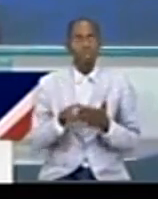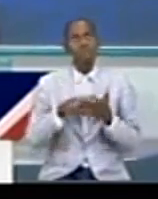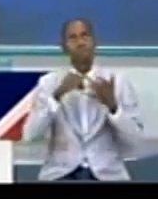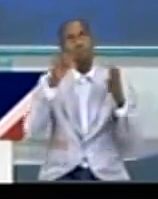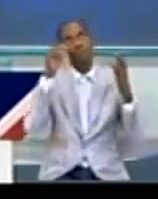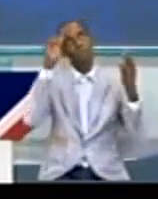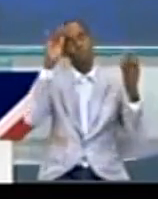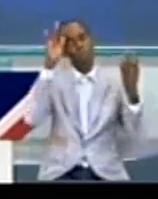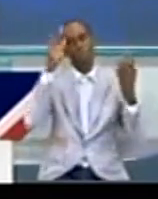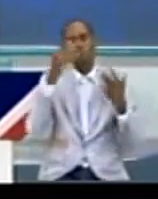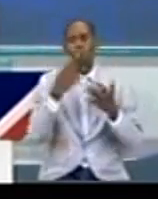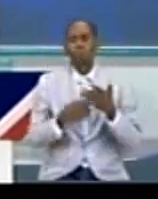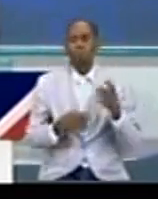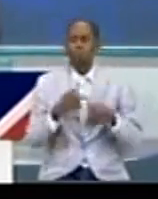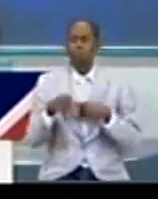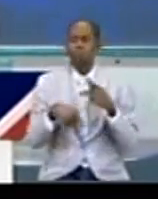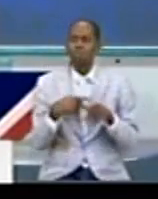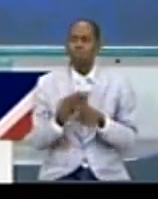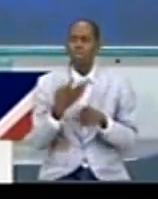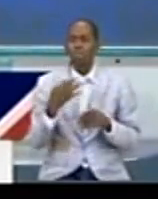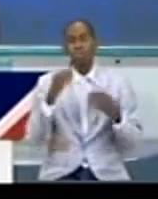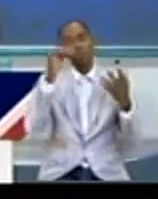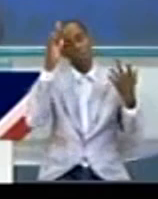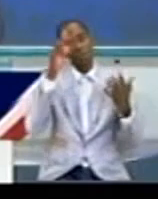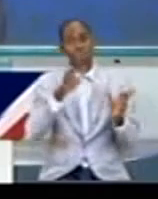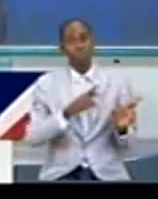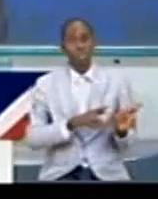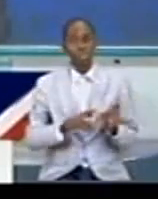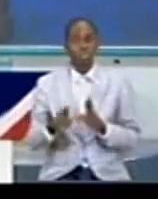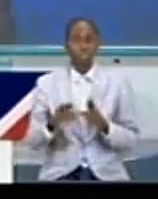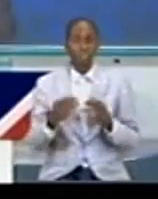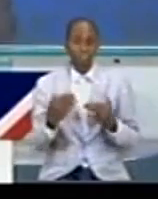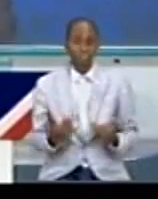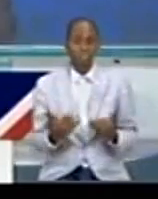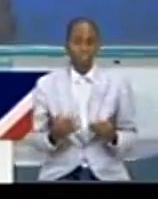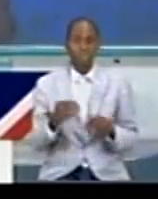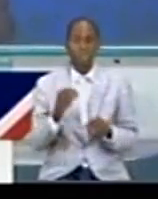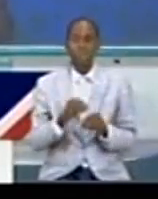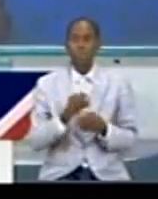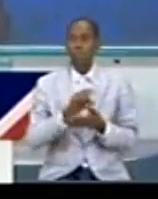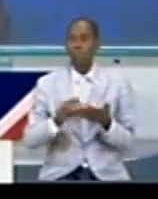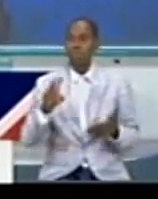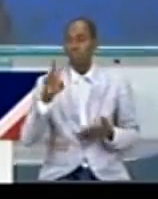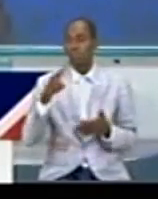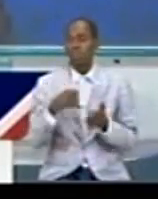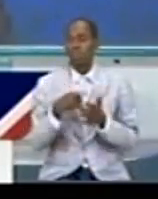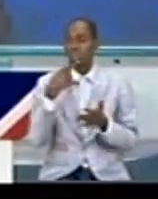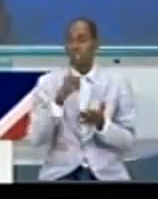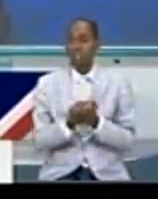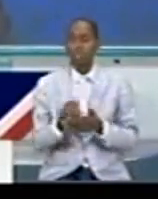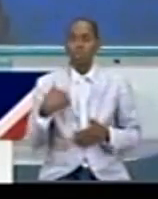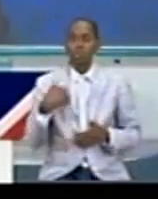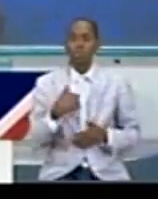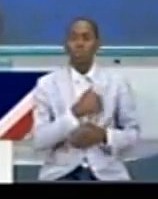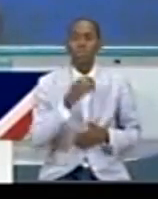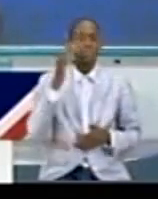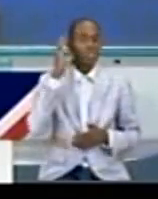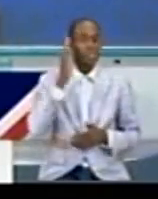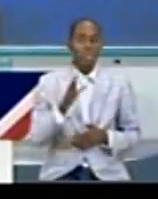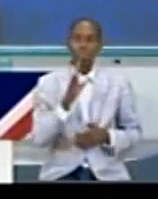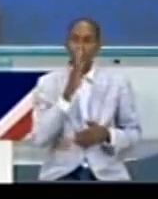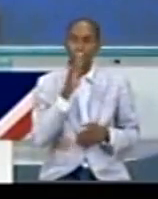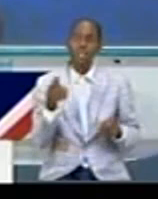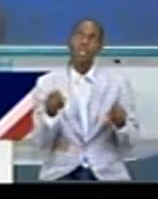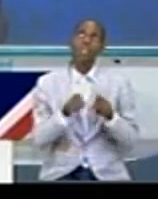hope, what kind of hope? Already in verse 2 it said, we shall be like him, for we shall